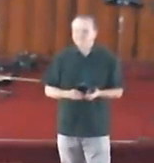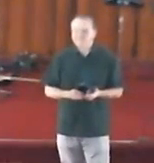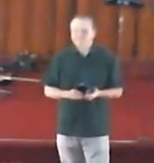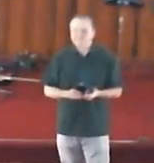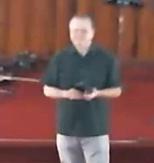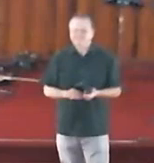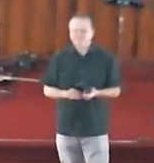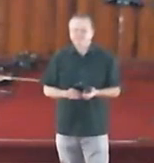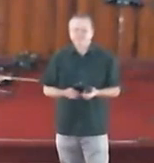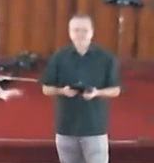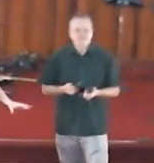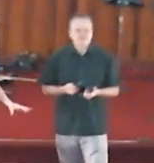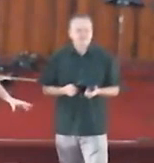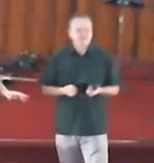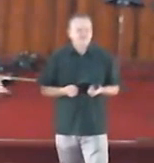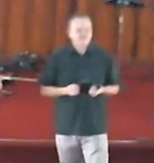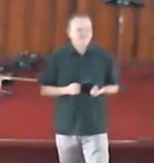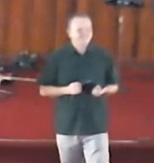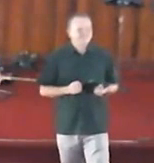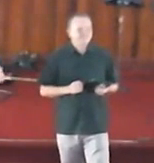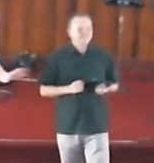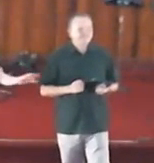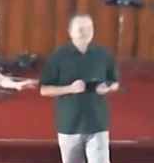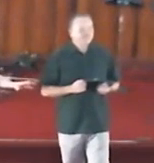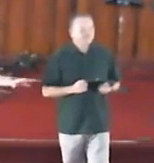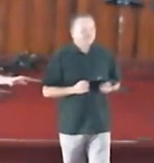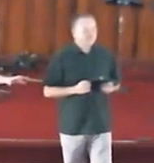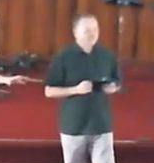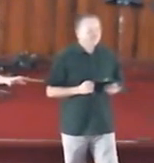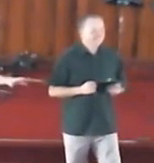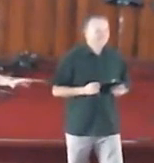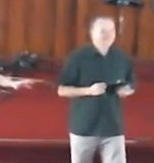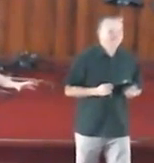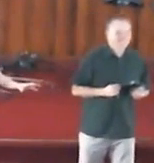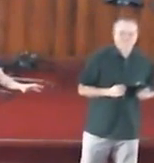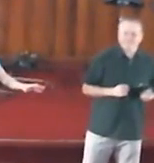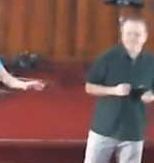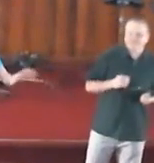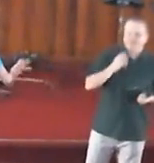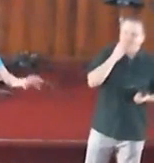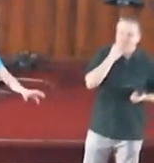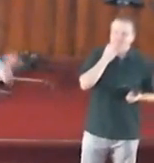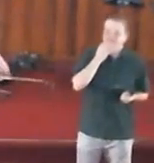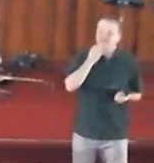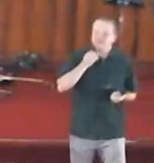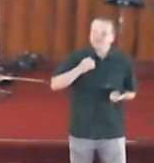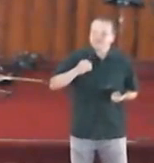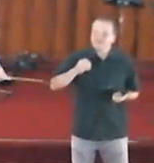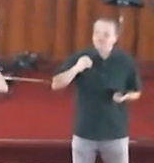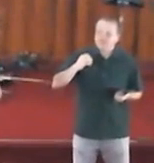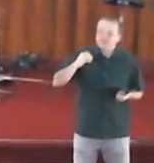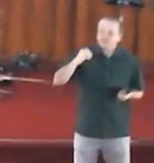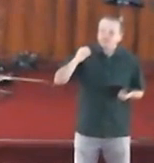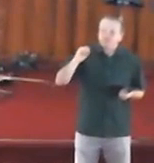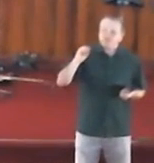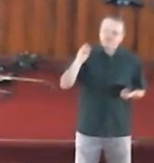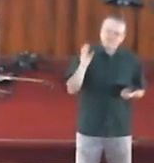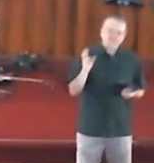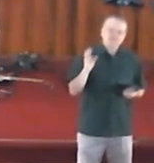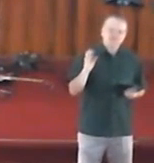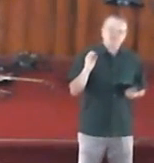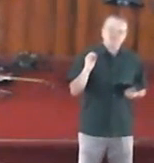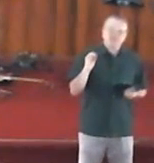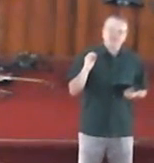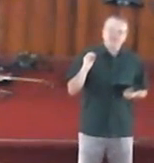the answer is to ignore science and to be completely ignorant of everything that's happening and attribute everything to God. Lo que